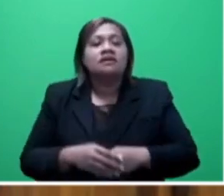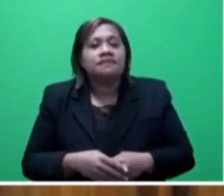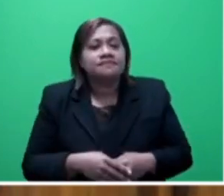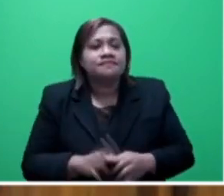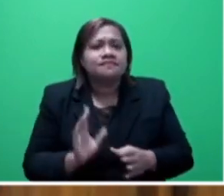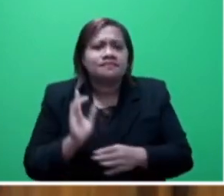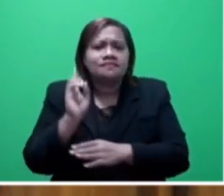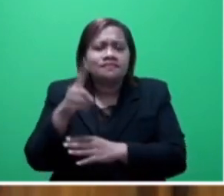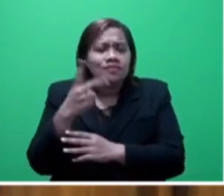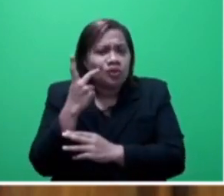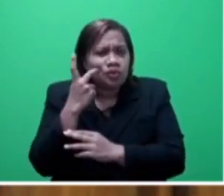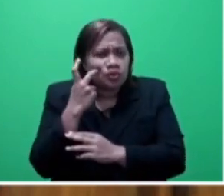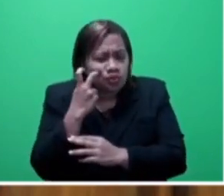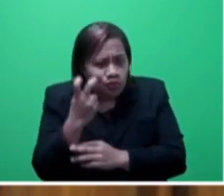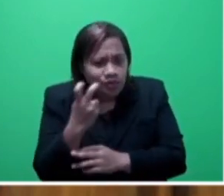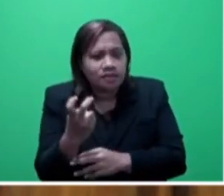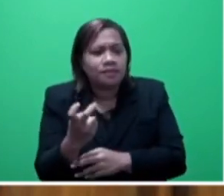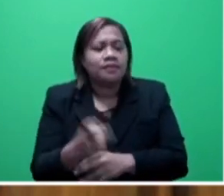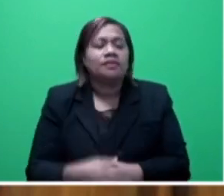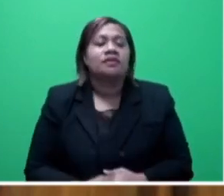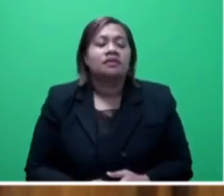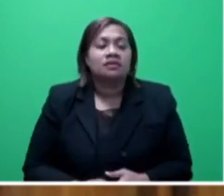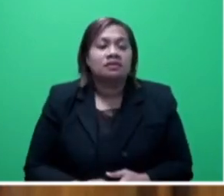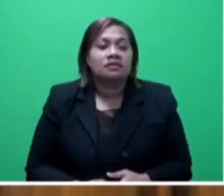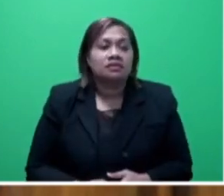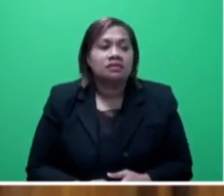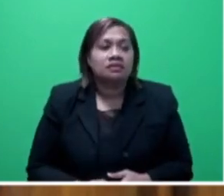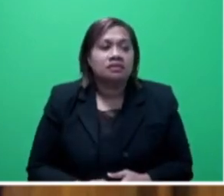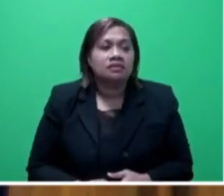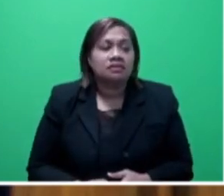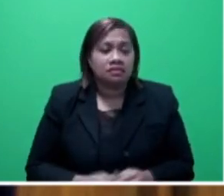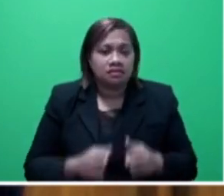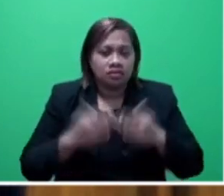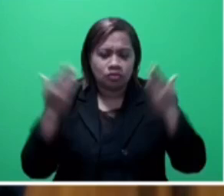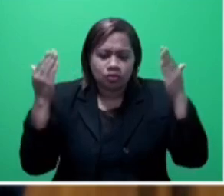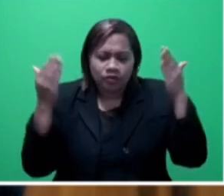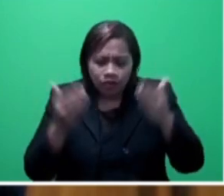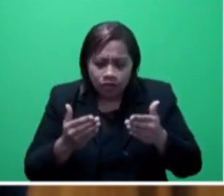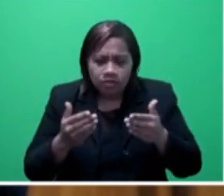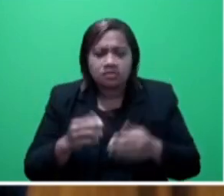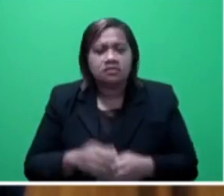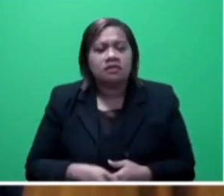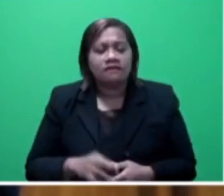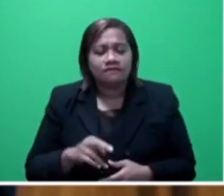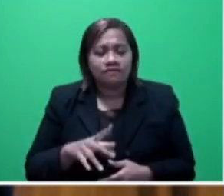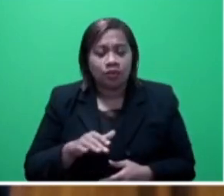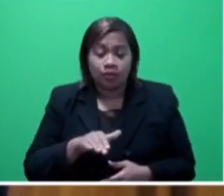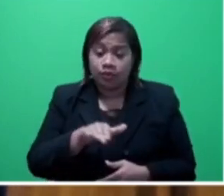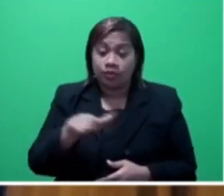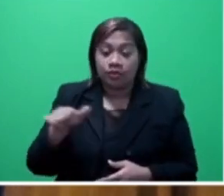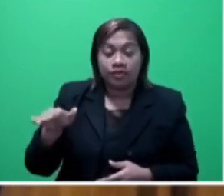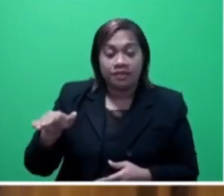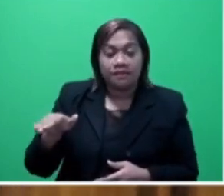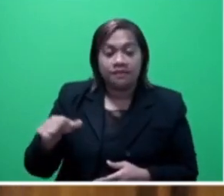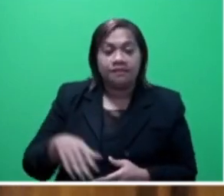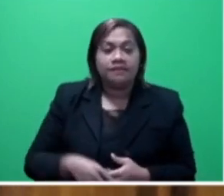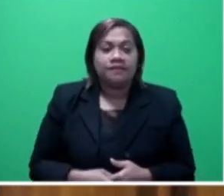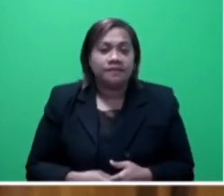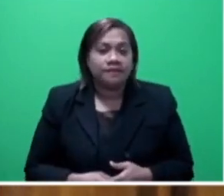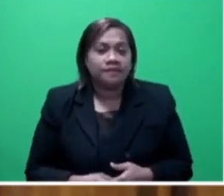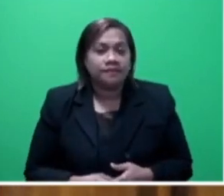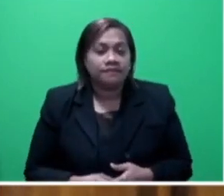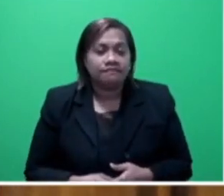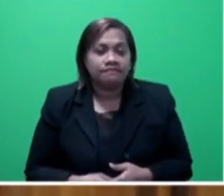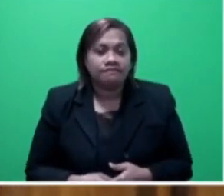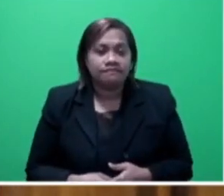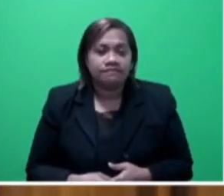tourism, is going to be a focus for them. We